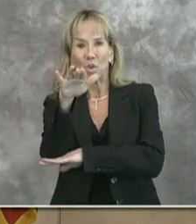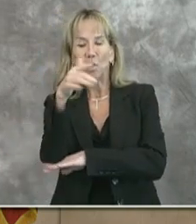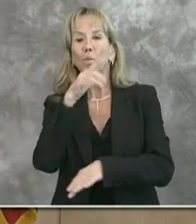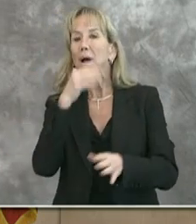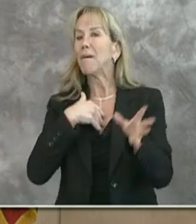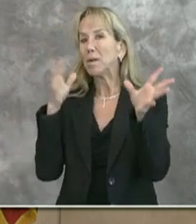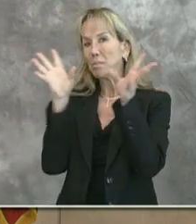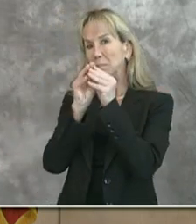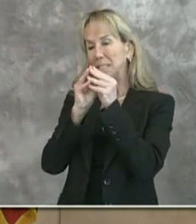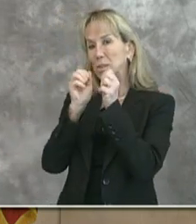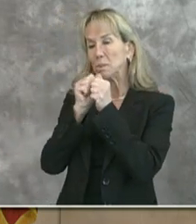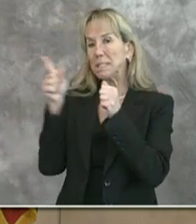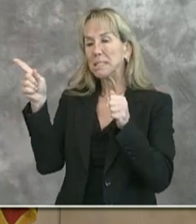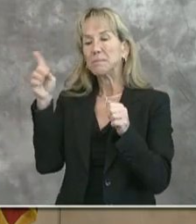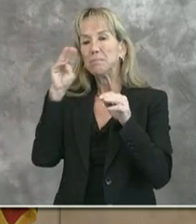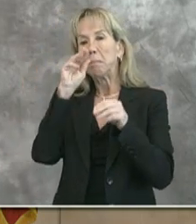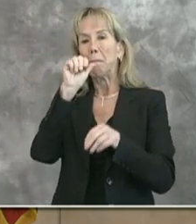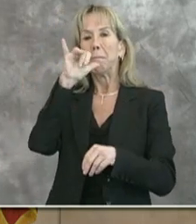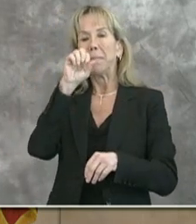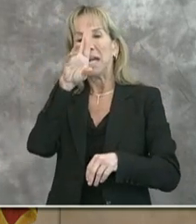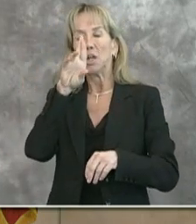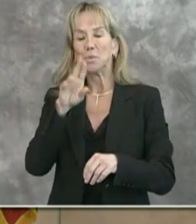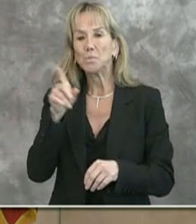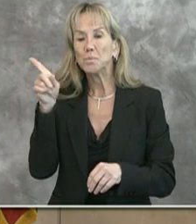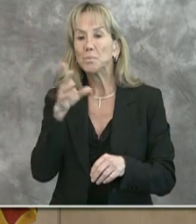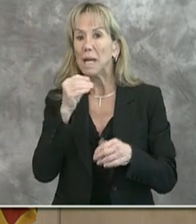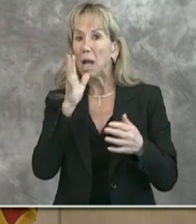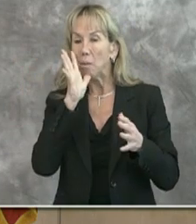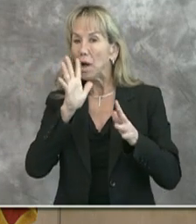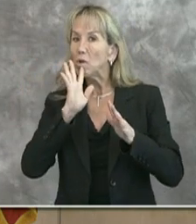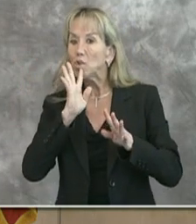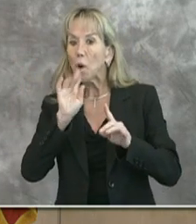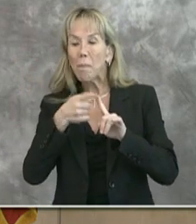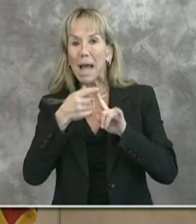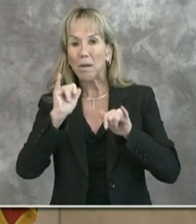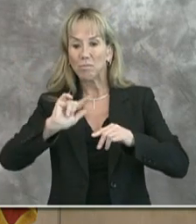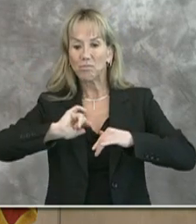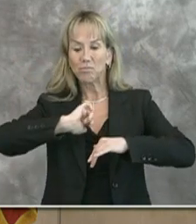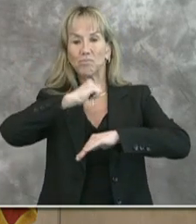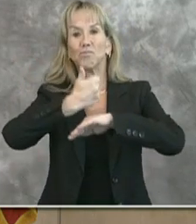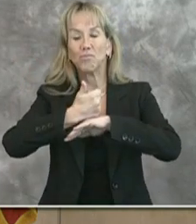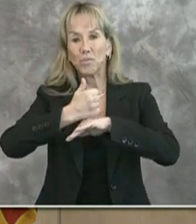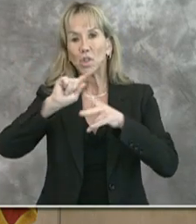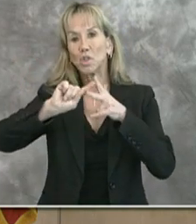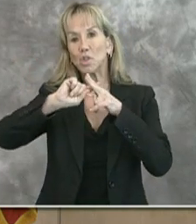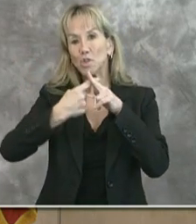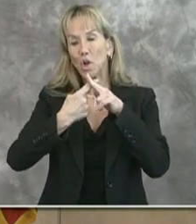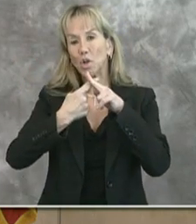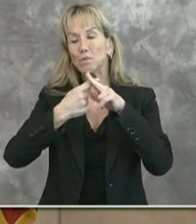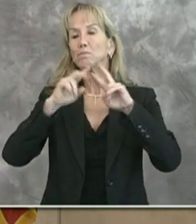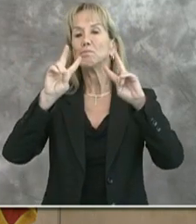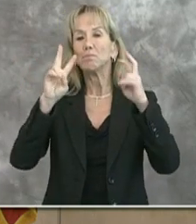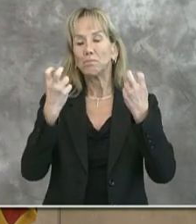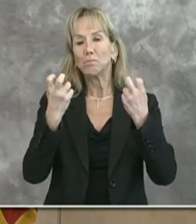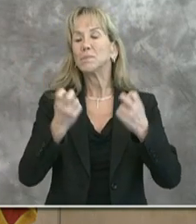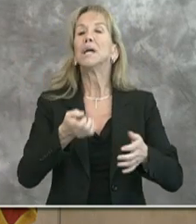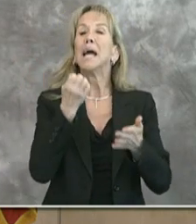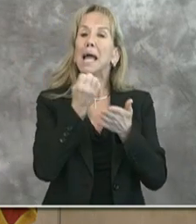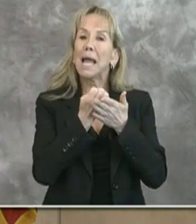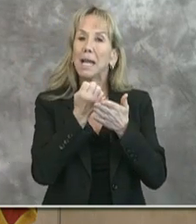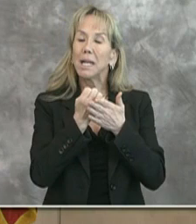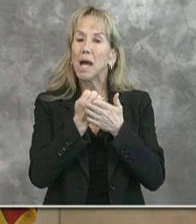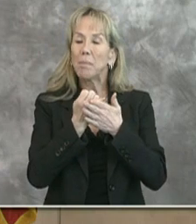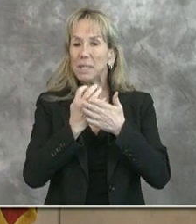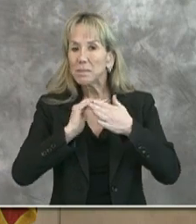Mayor Kevin Faulconer to formally announce the launch of the San Diego Economic Recovery Advisory Group, which will